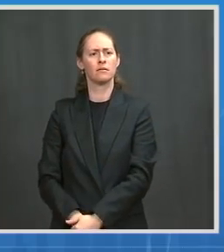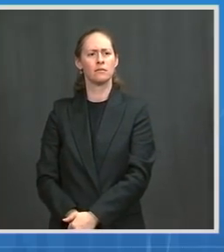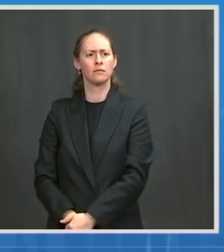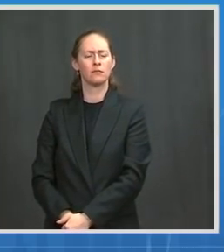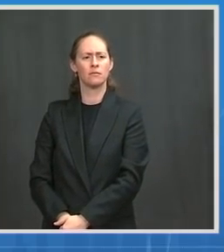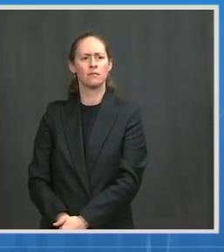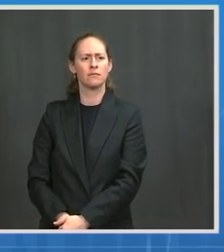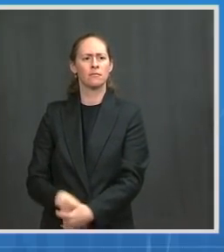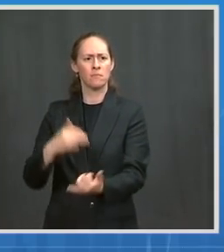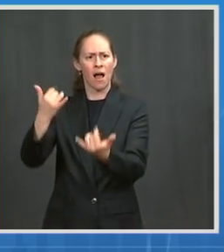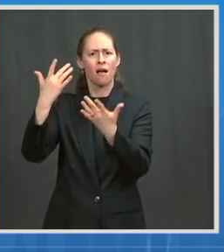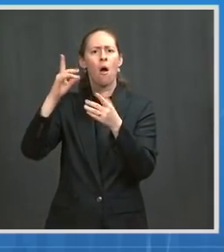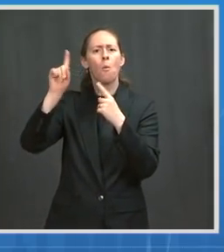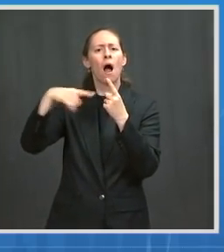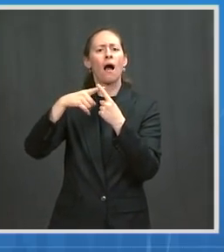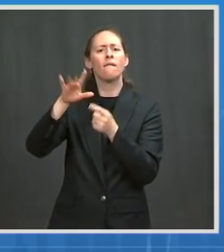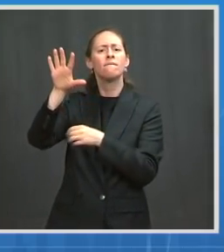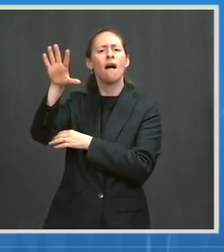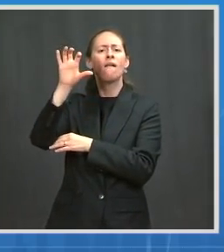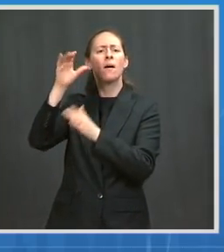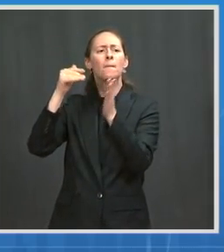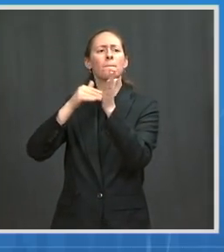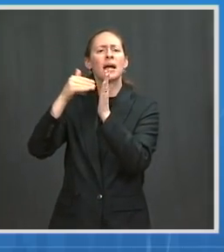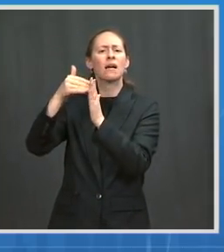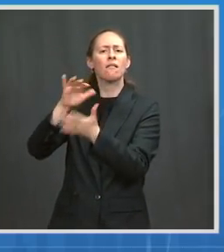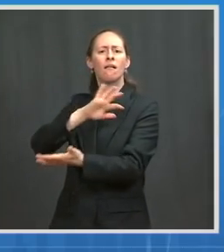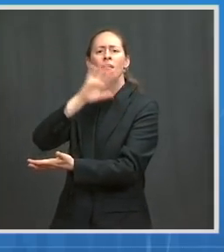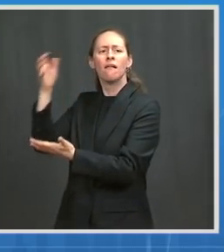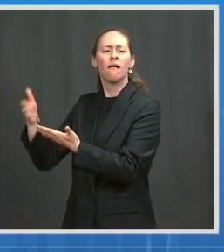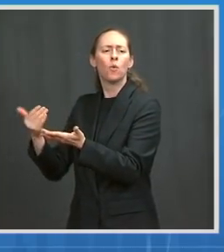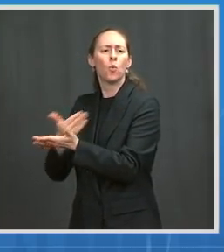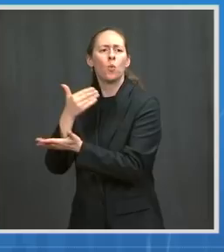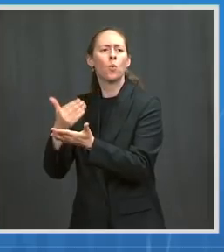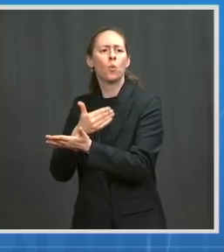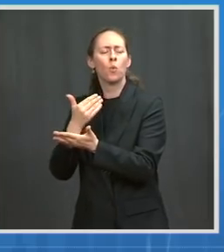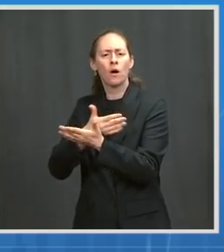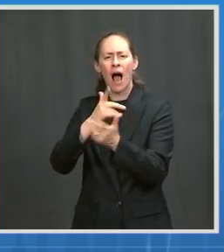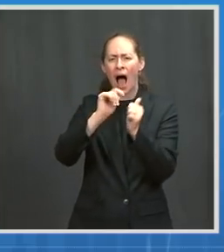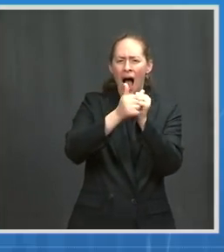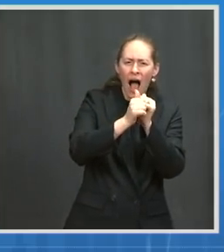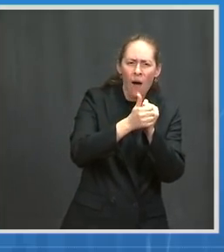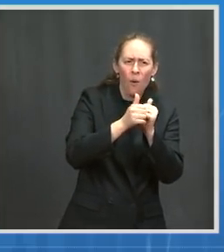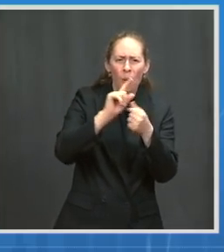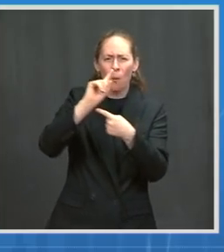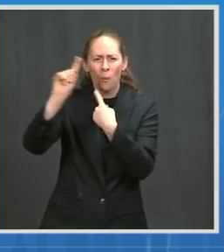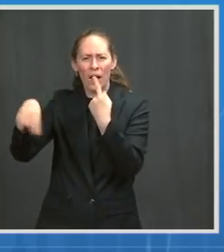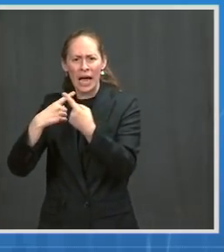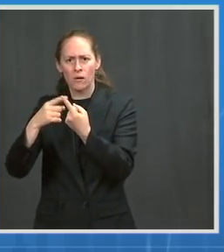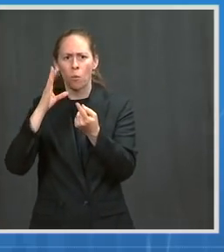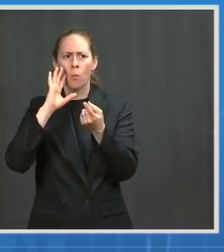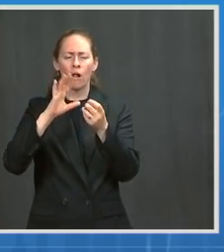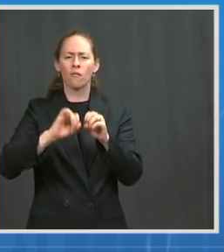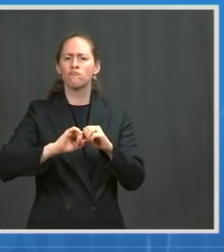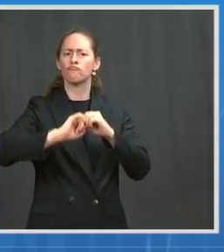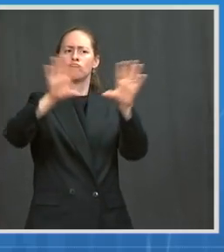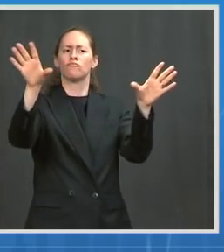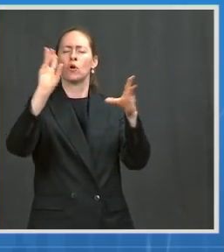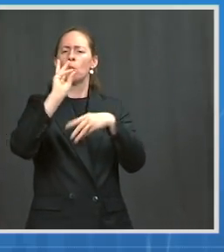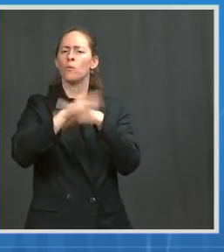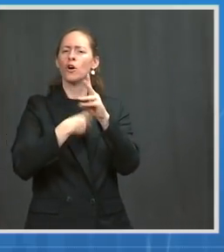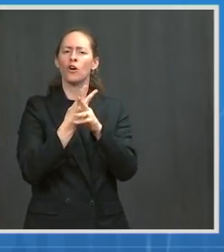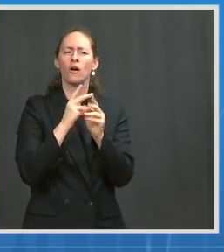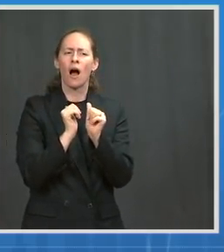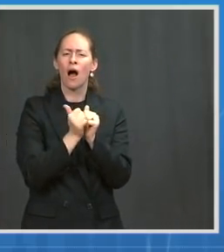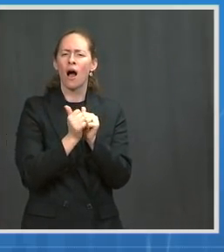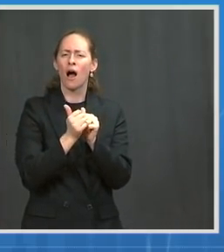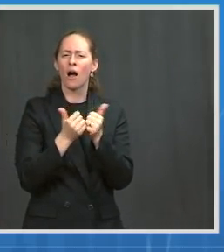25 million? How and when are they being allocated? And also, I'm curious to know about